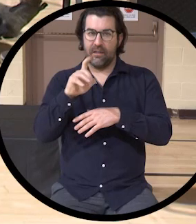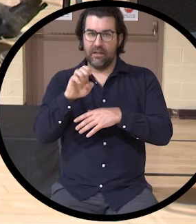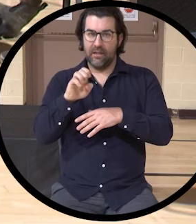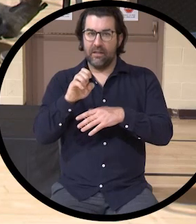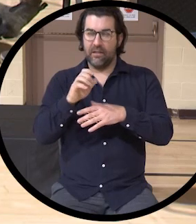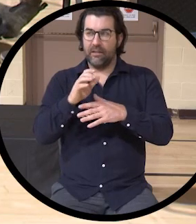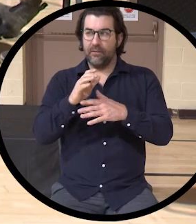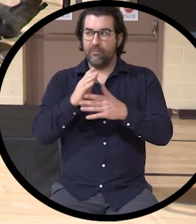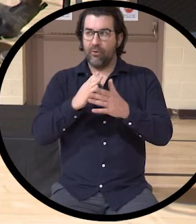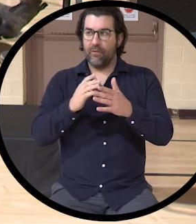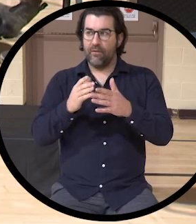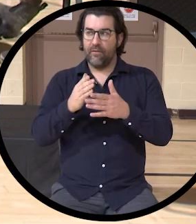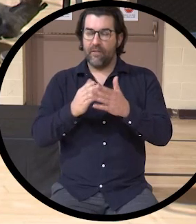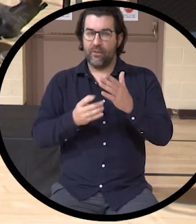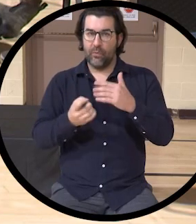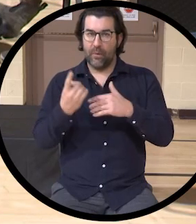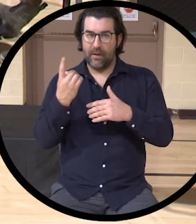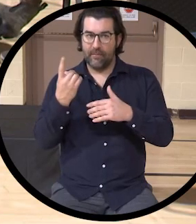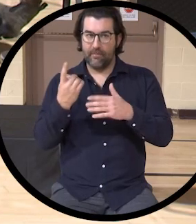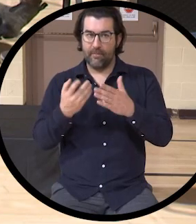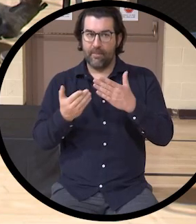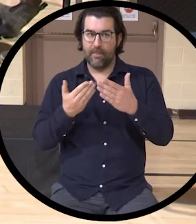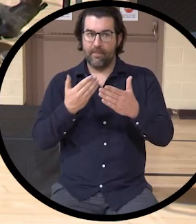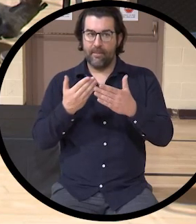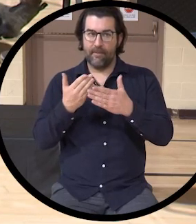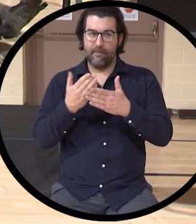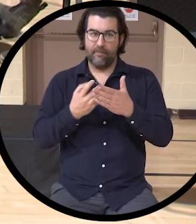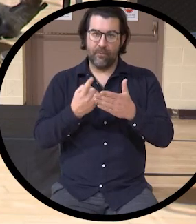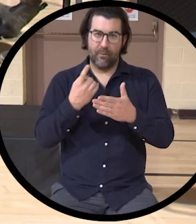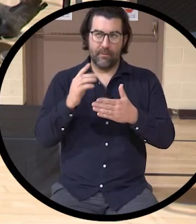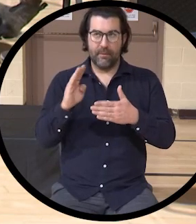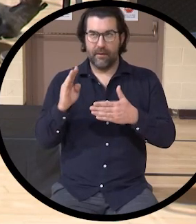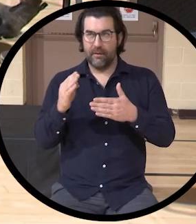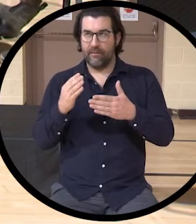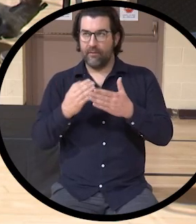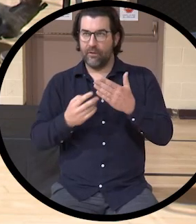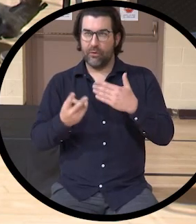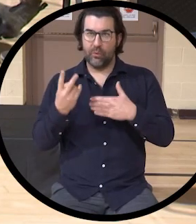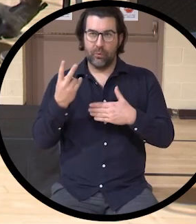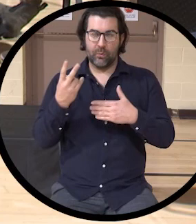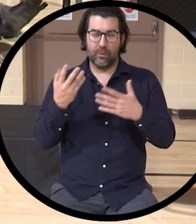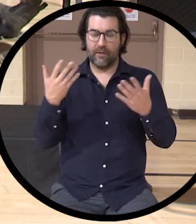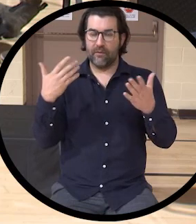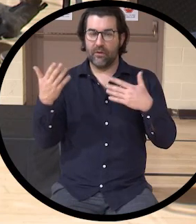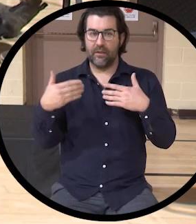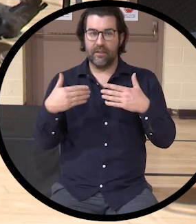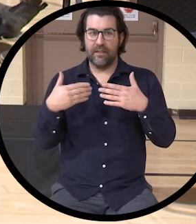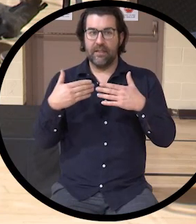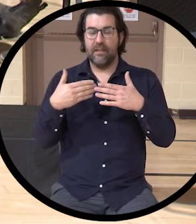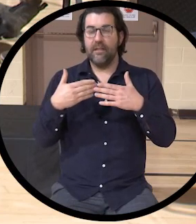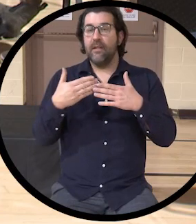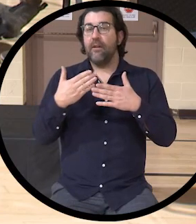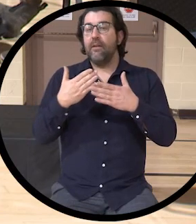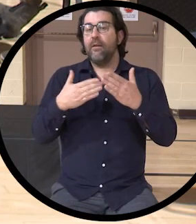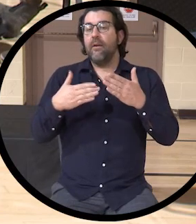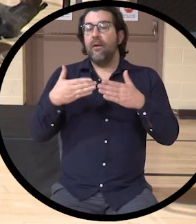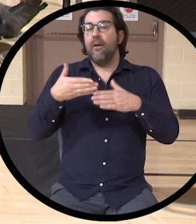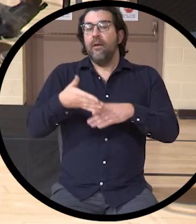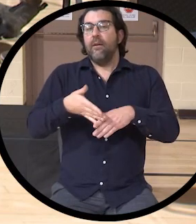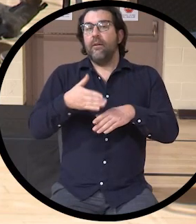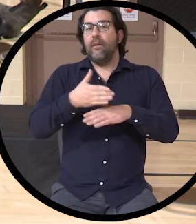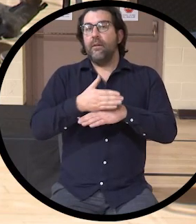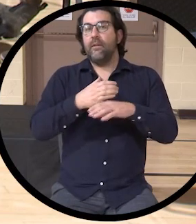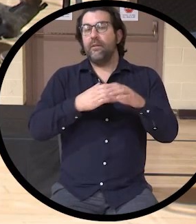part of our phase 1 and whatever, I keep calling phase 1B or phase 2 part 1. But as part of our